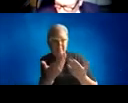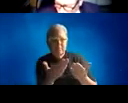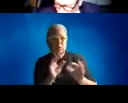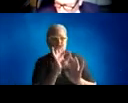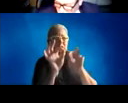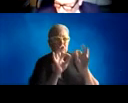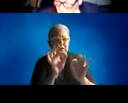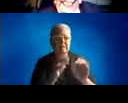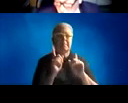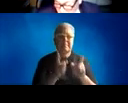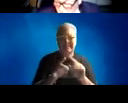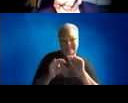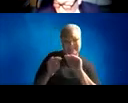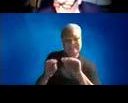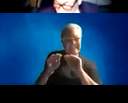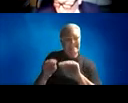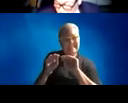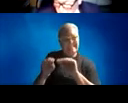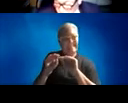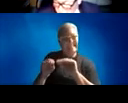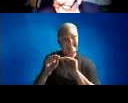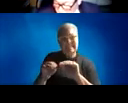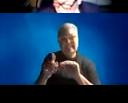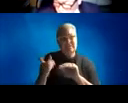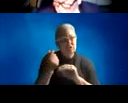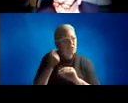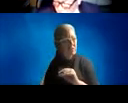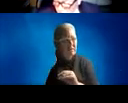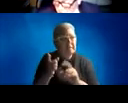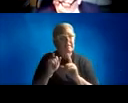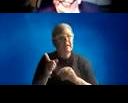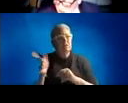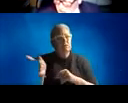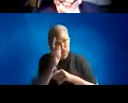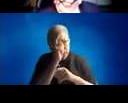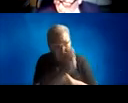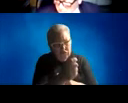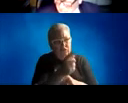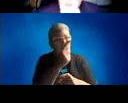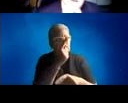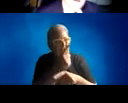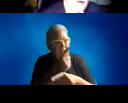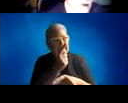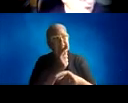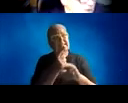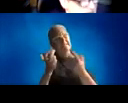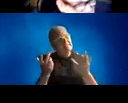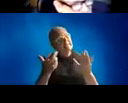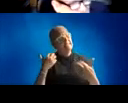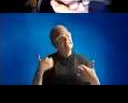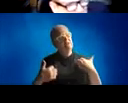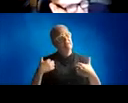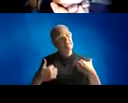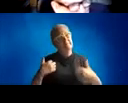training to get them to ask the questions respectfully and get answers. So those are some things that yeah, and I think that's